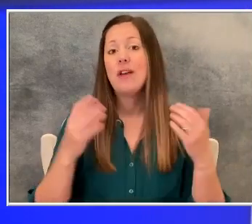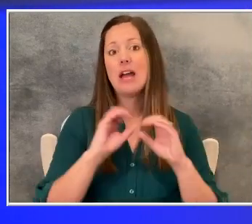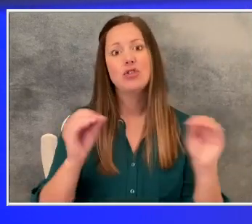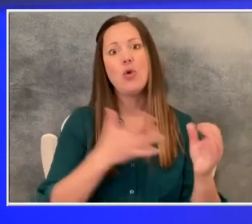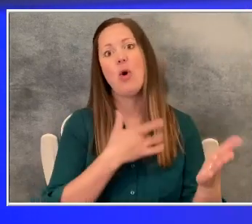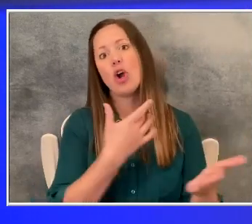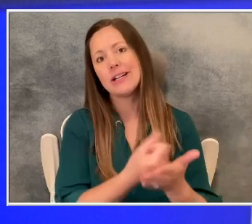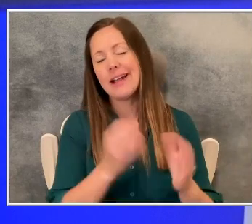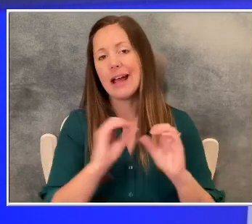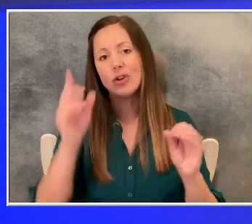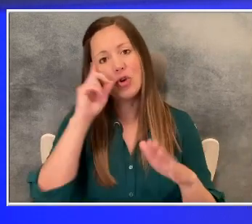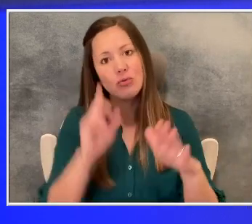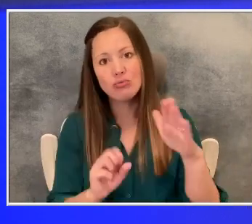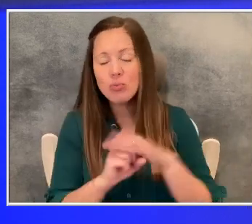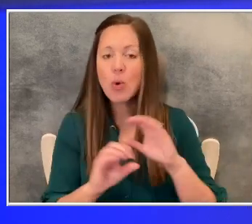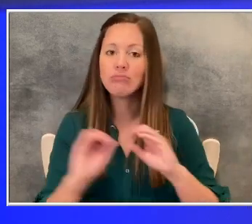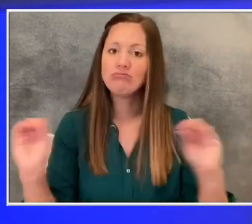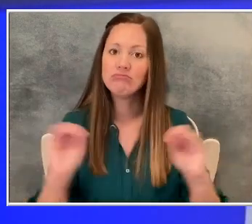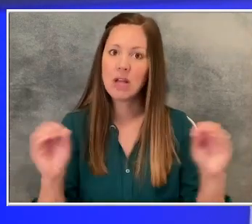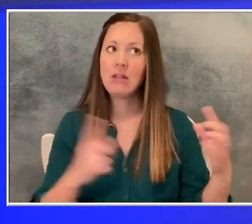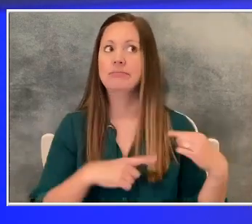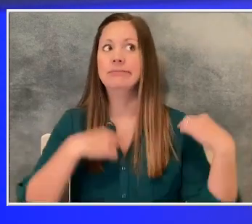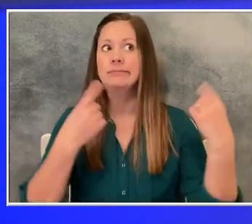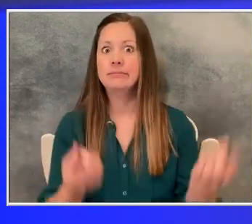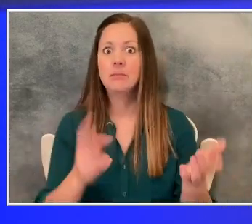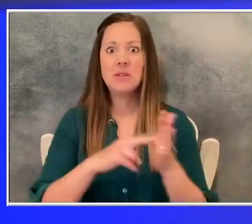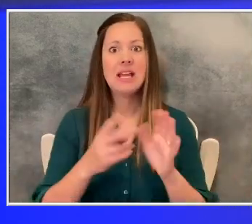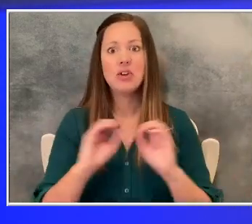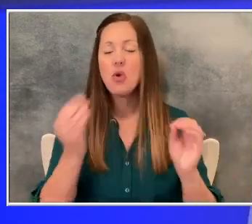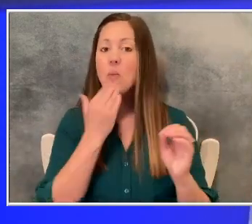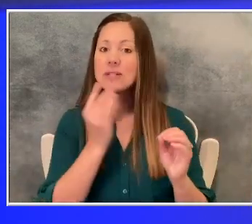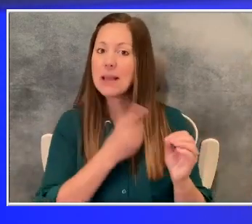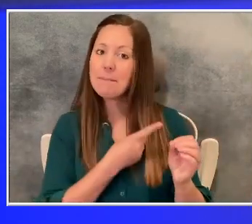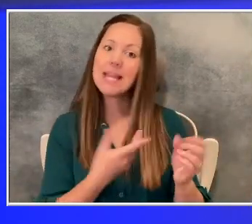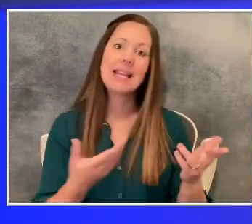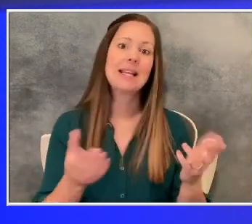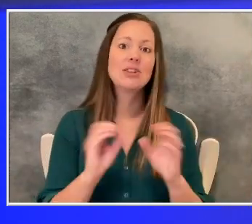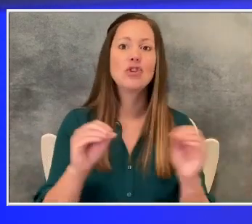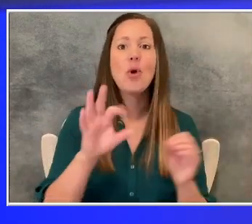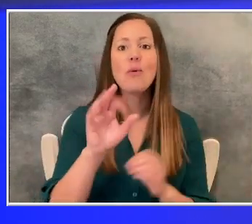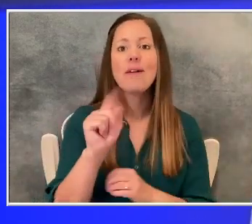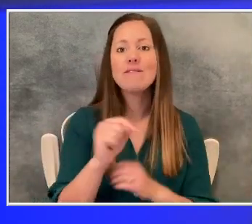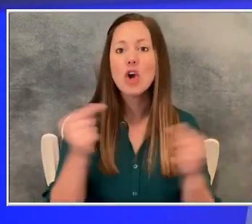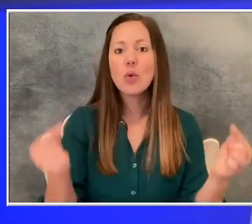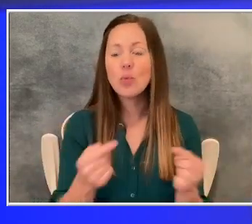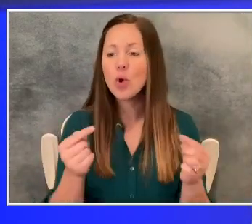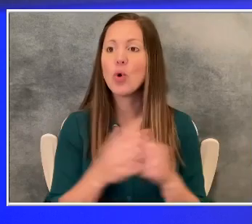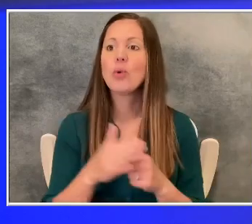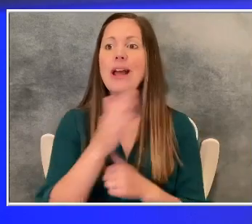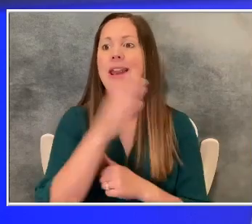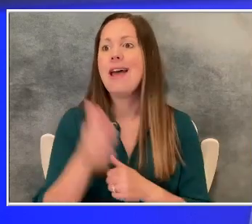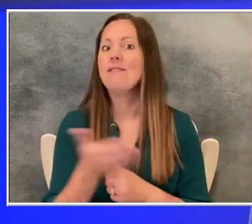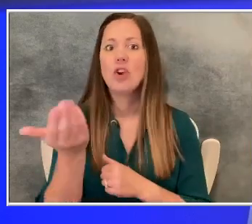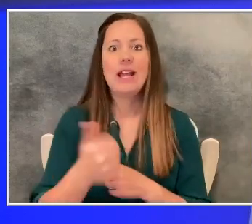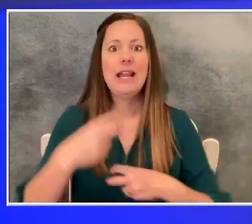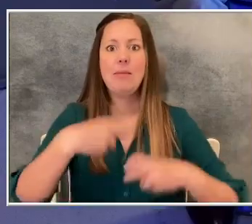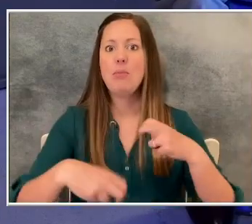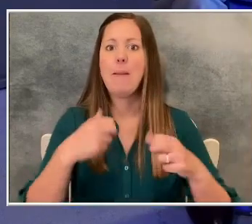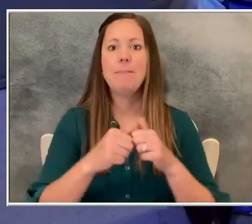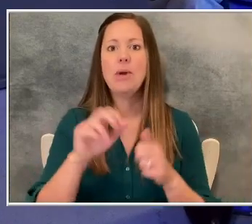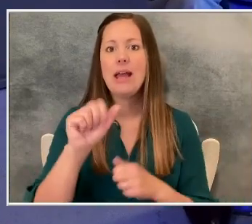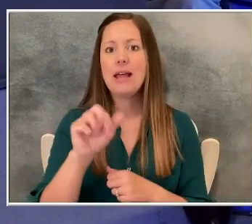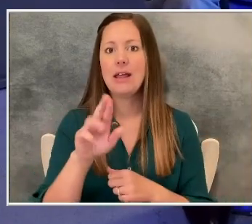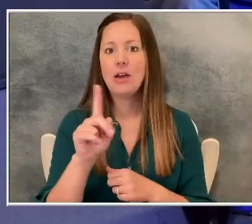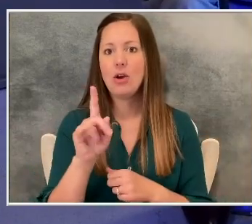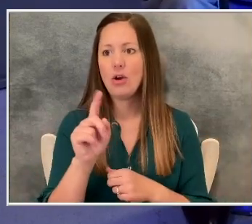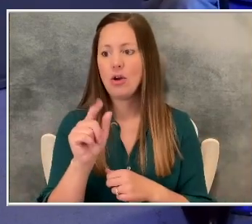stroke, you didn't have a heart attack, you aren't diabetic, you don't have a foot wound, you've never had an intervention on your arteries anywhere in your body. You don't have right? a family history, you don't have